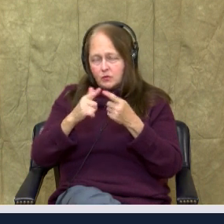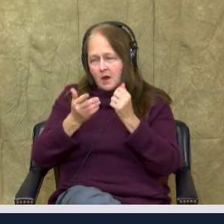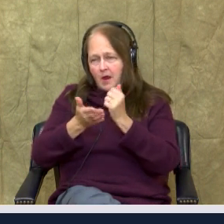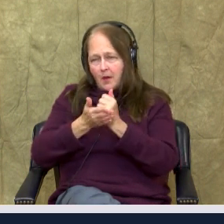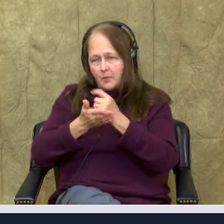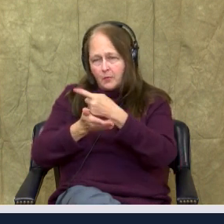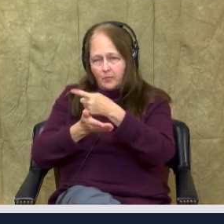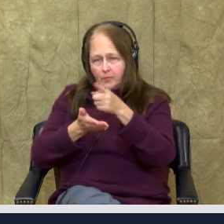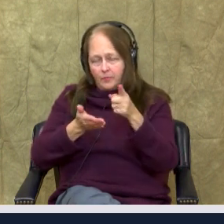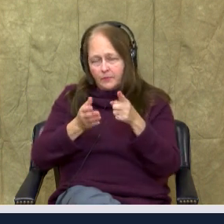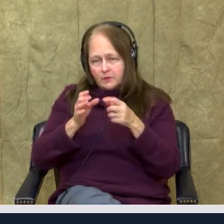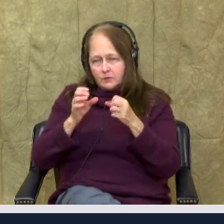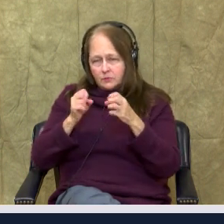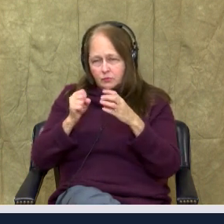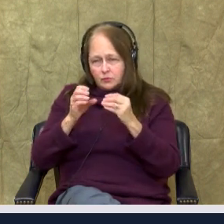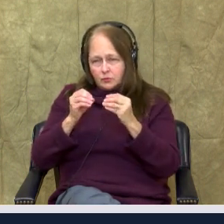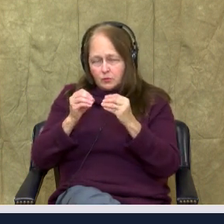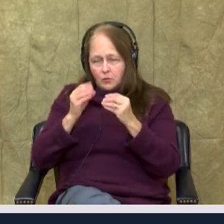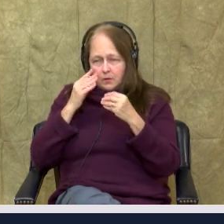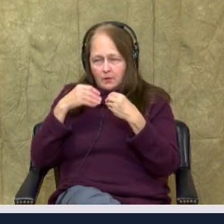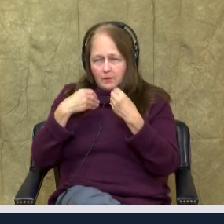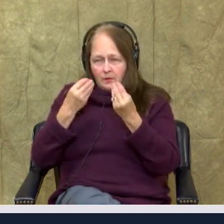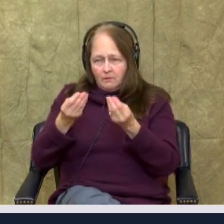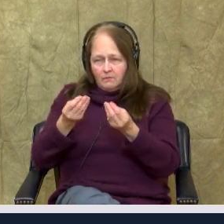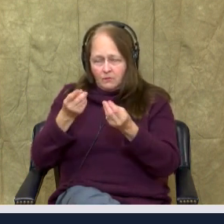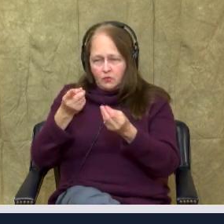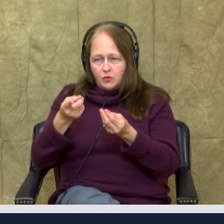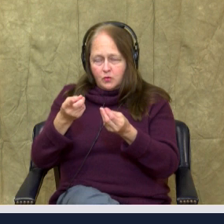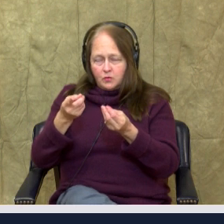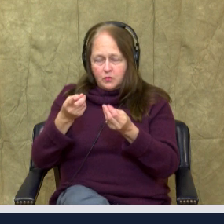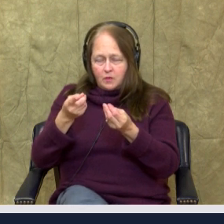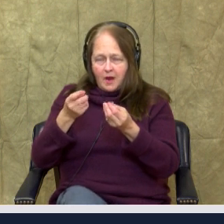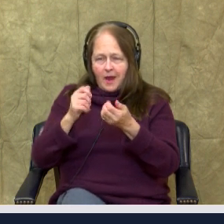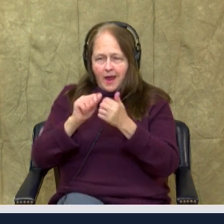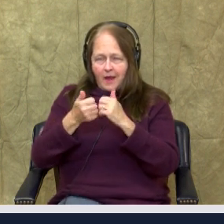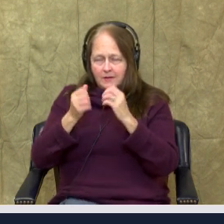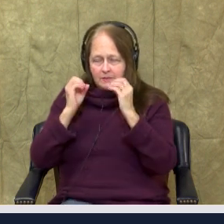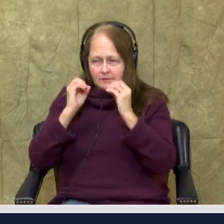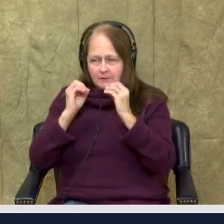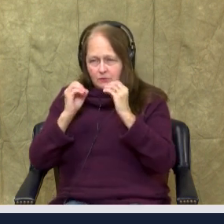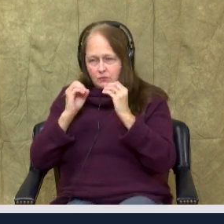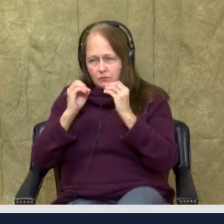this, so I'm going to give you some strategies in order to tackle those words.